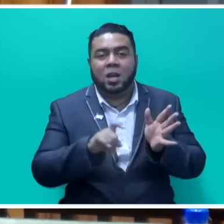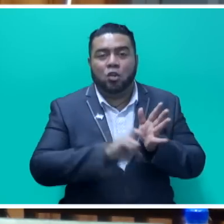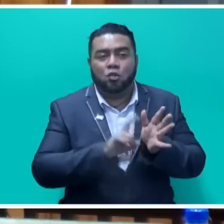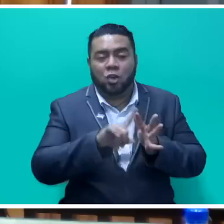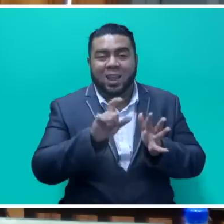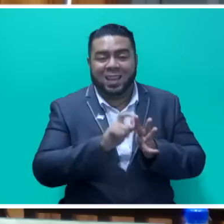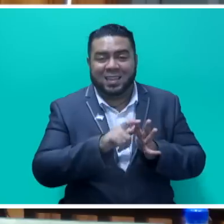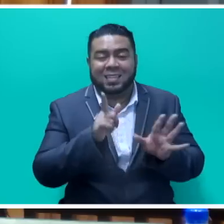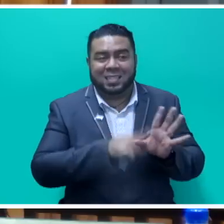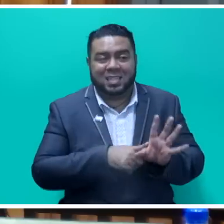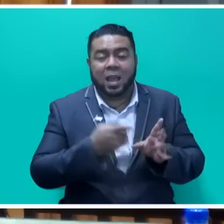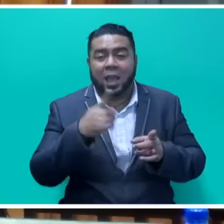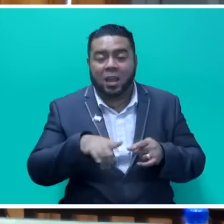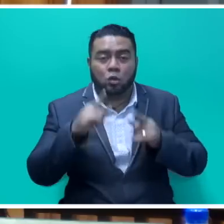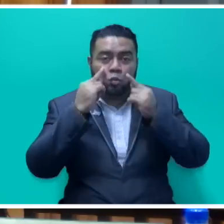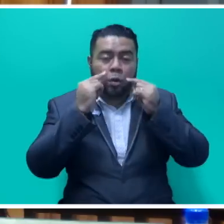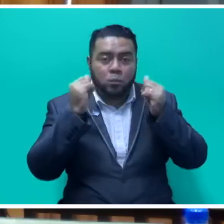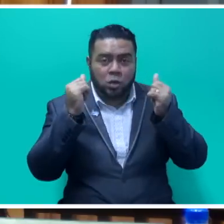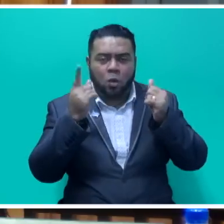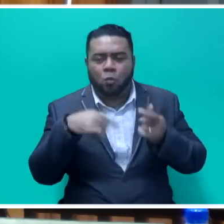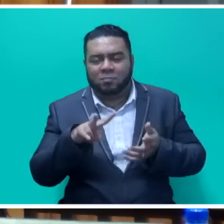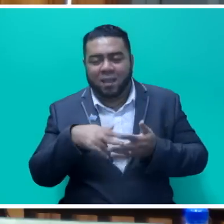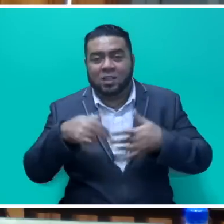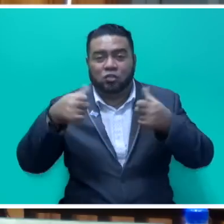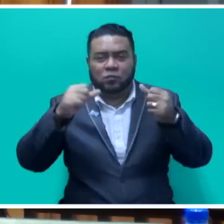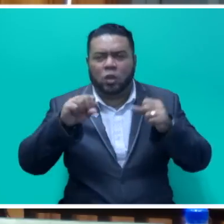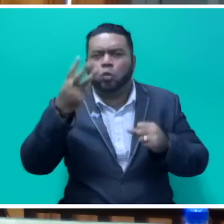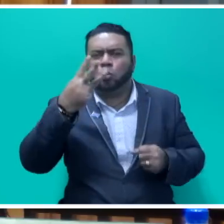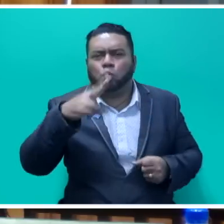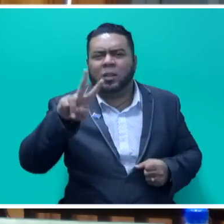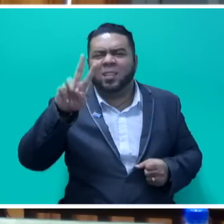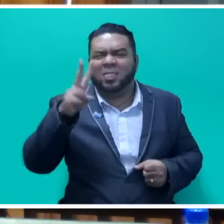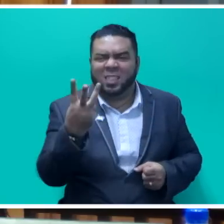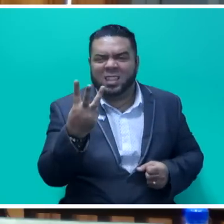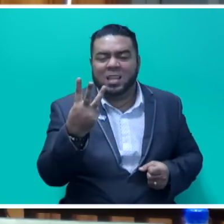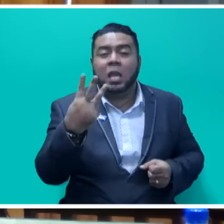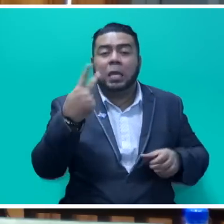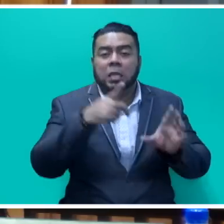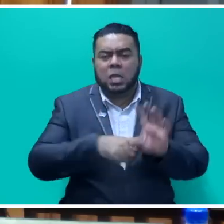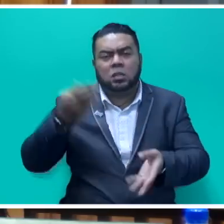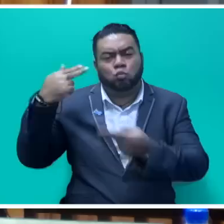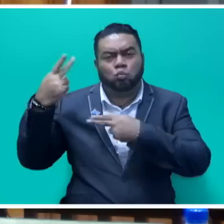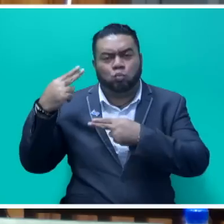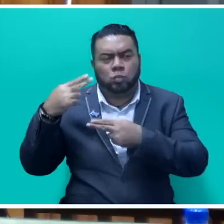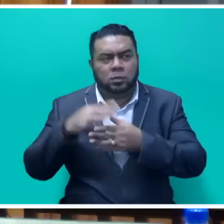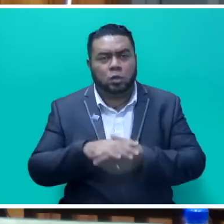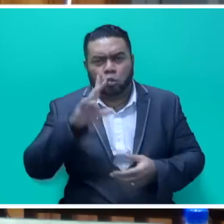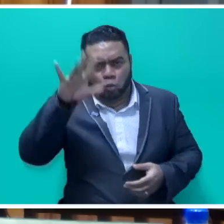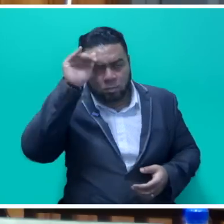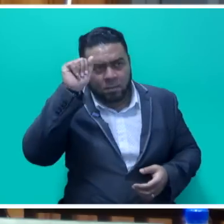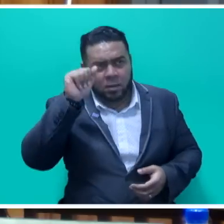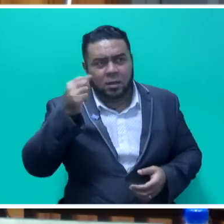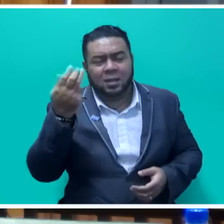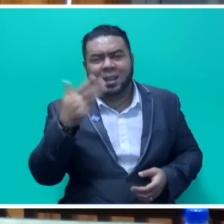Rambuka, which they set out to achieve 23 years ago, Mr. Speaker. You remember, Mr. Speaker,